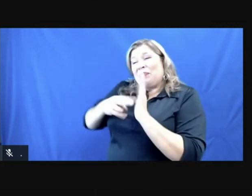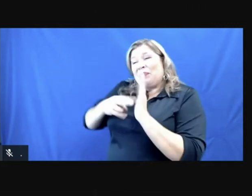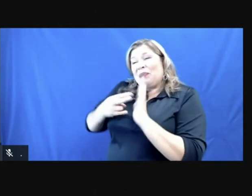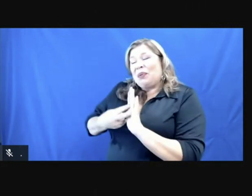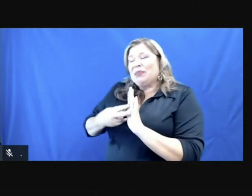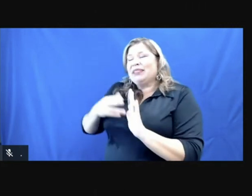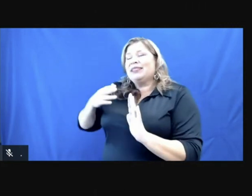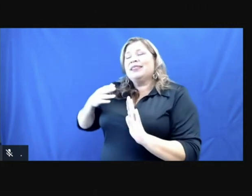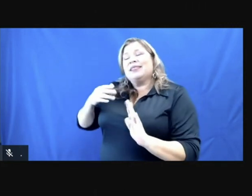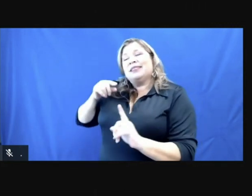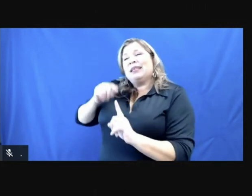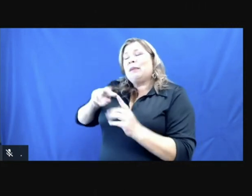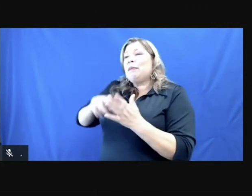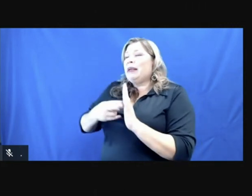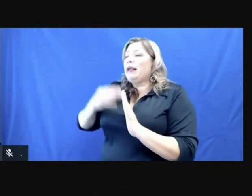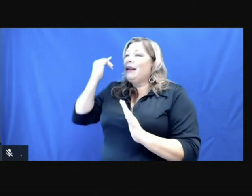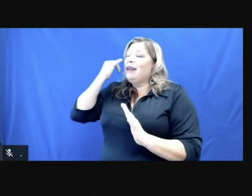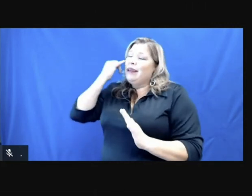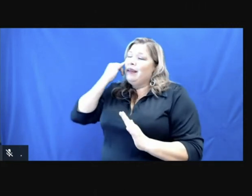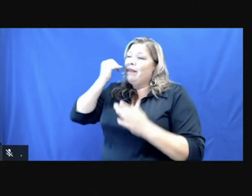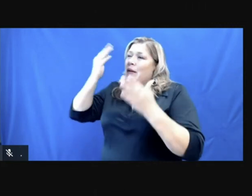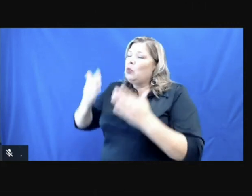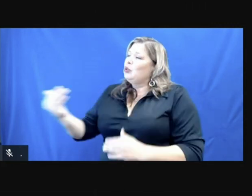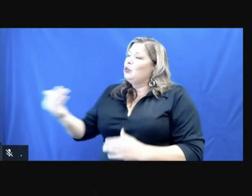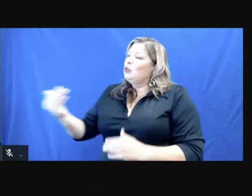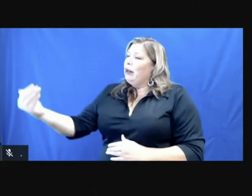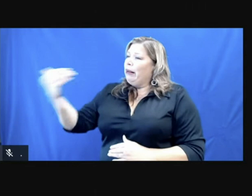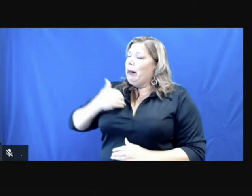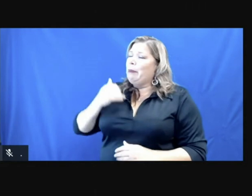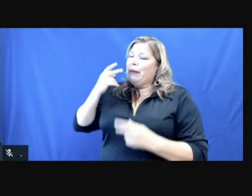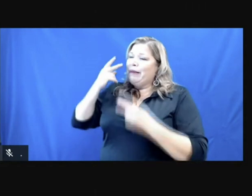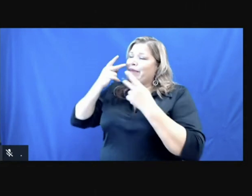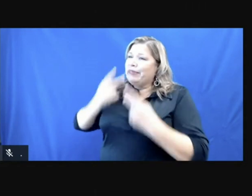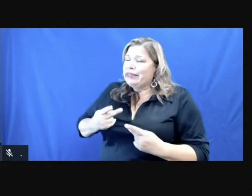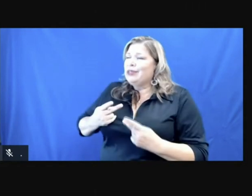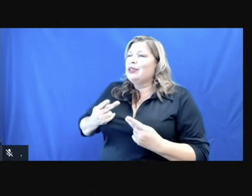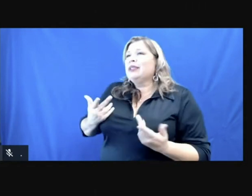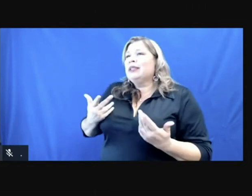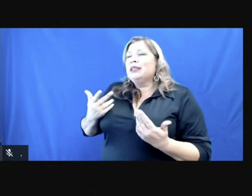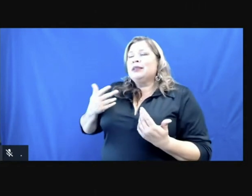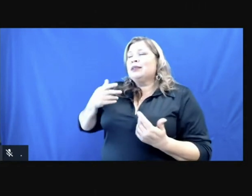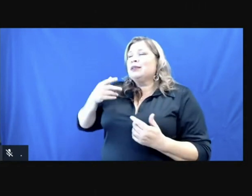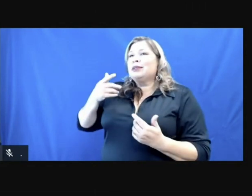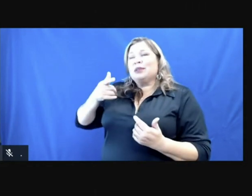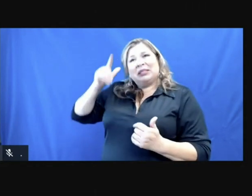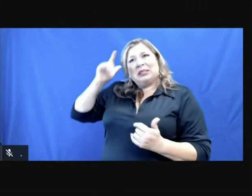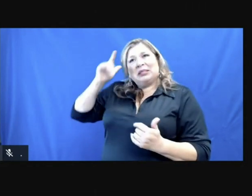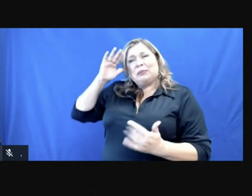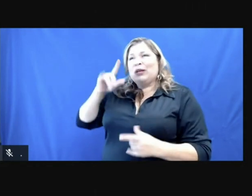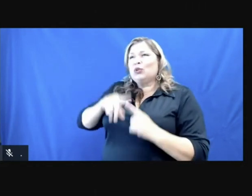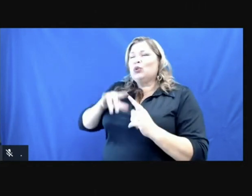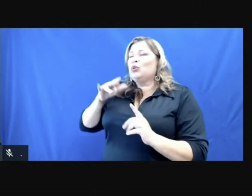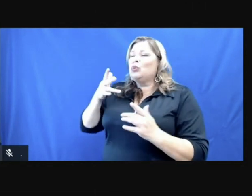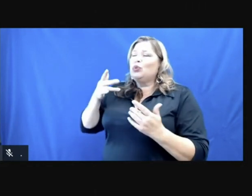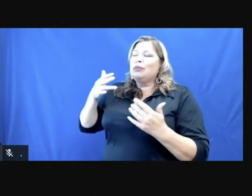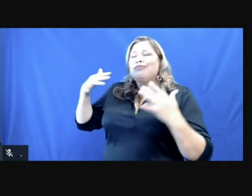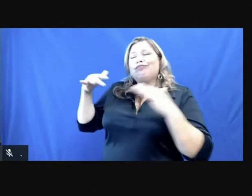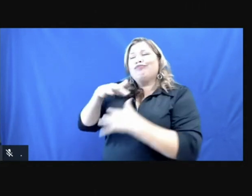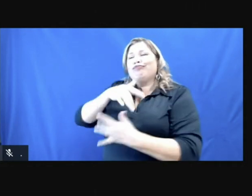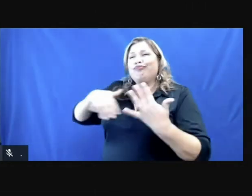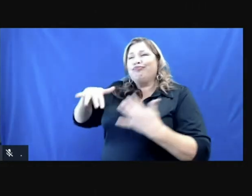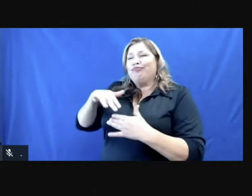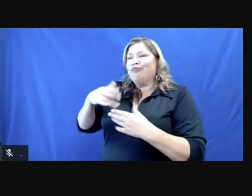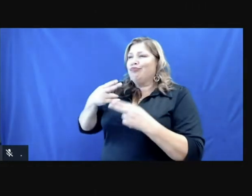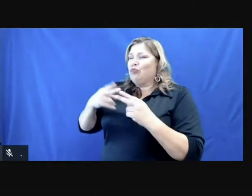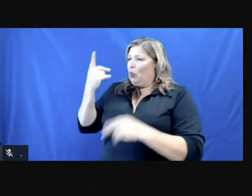your house for a gathering that goes beyond 10, but they are expected to go home that night, we want it to end by 10. We